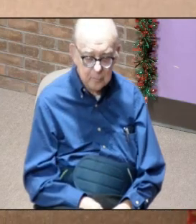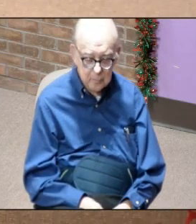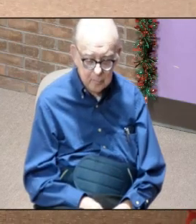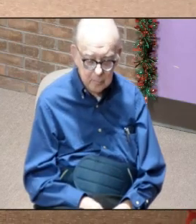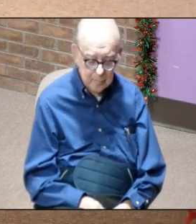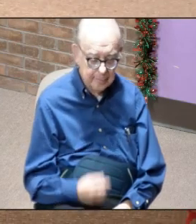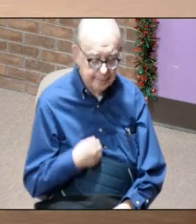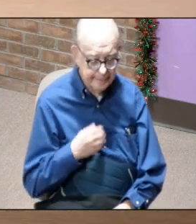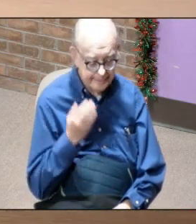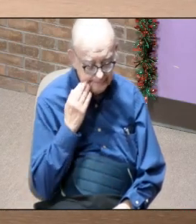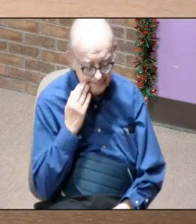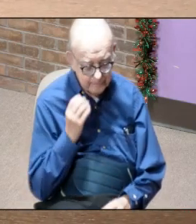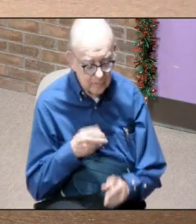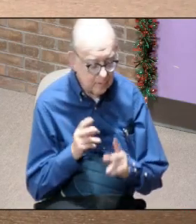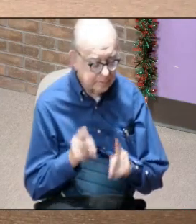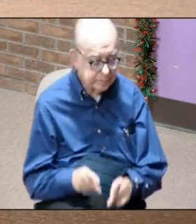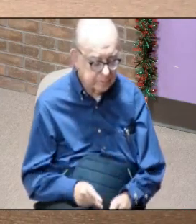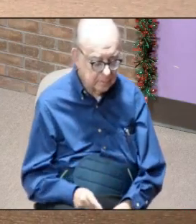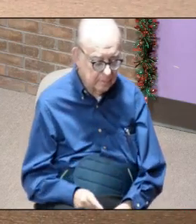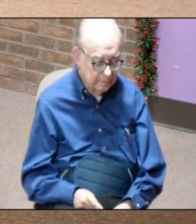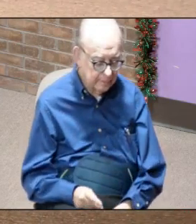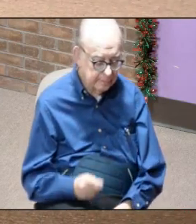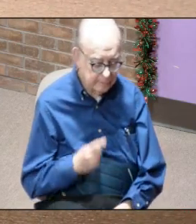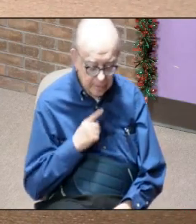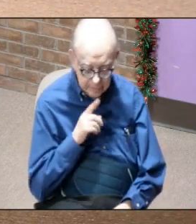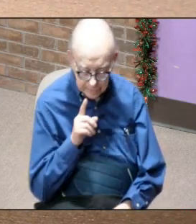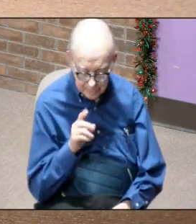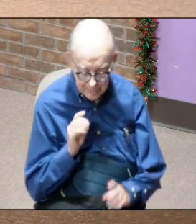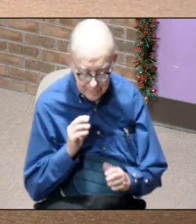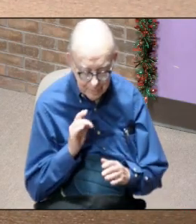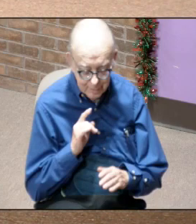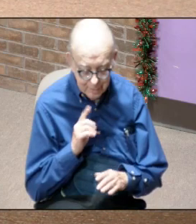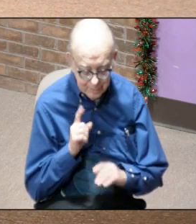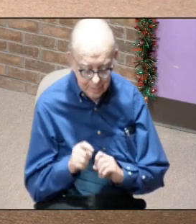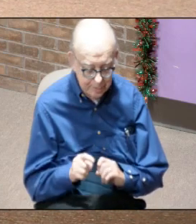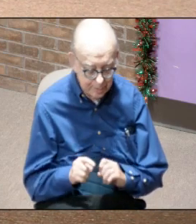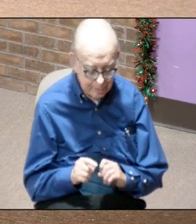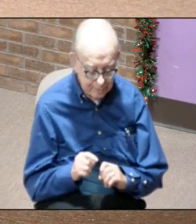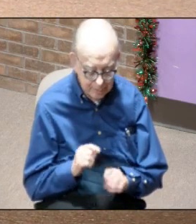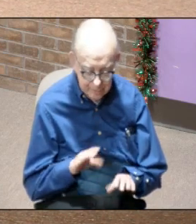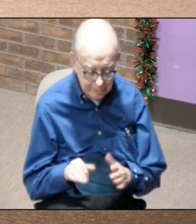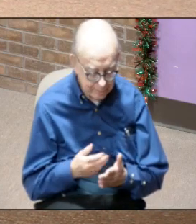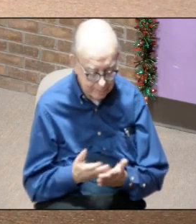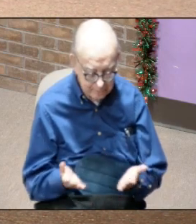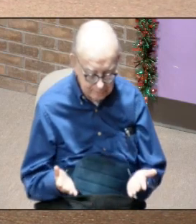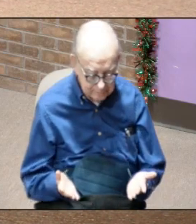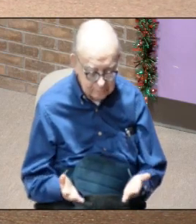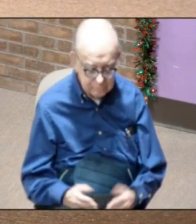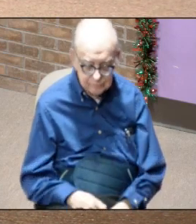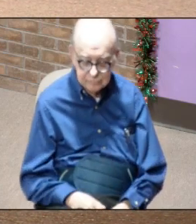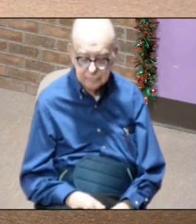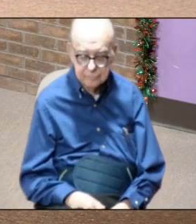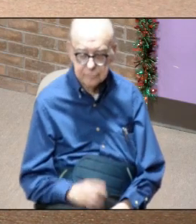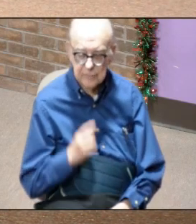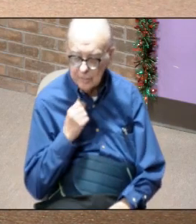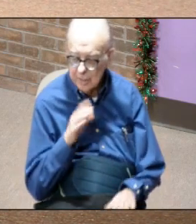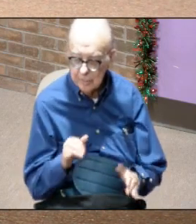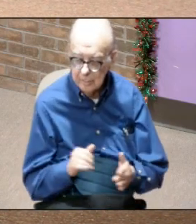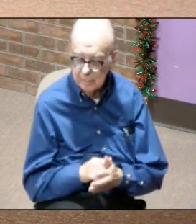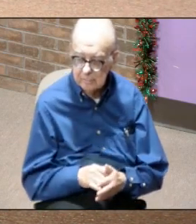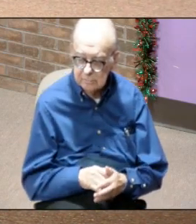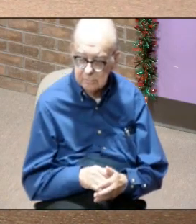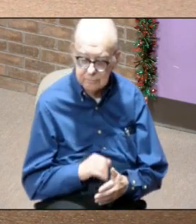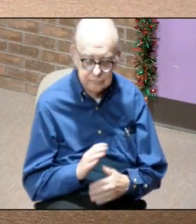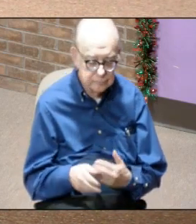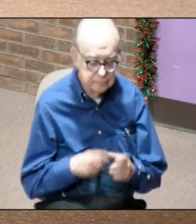and I know everybody's going to say, this is a trick question because he's saying, okay, I shouldn't be doing this, and I shouldn't be doing this, and I shouldn't be doing this because it's